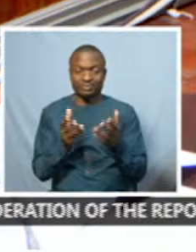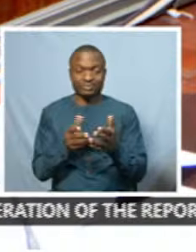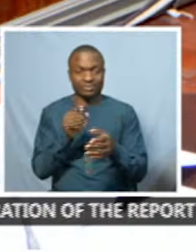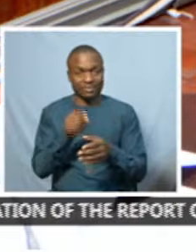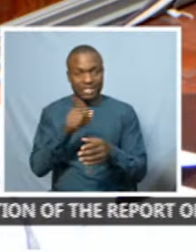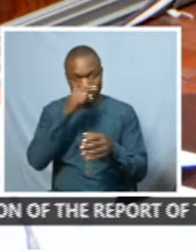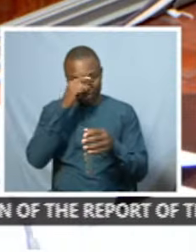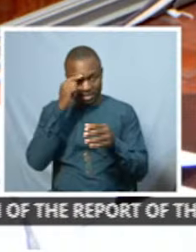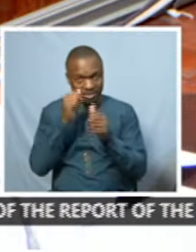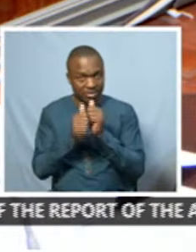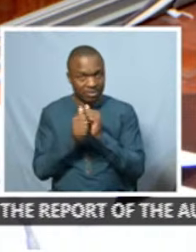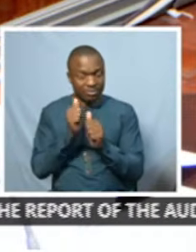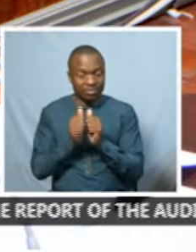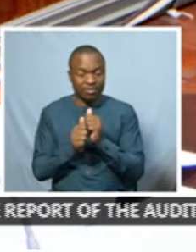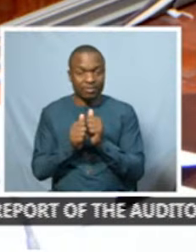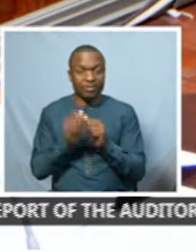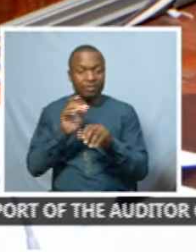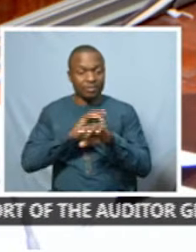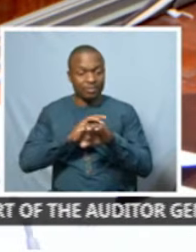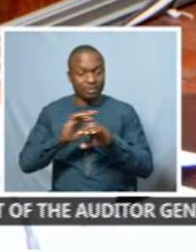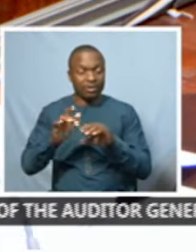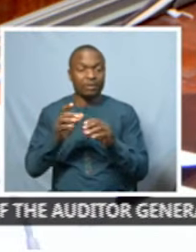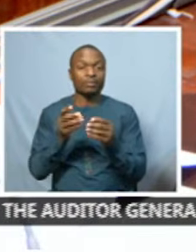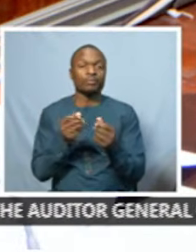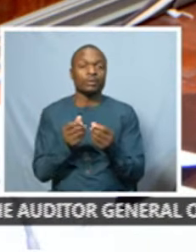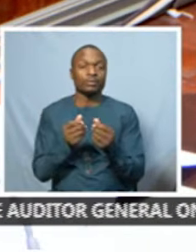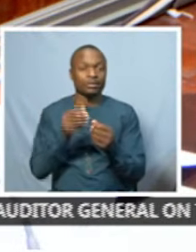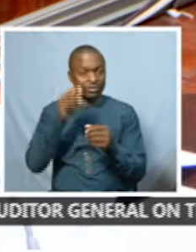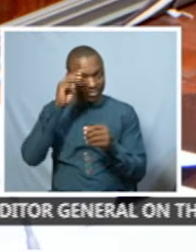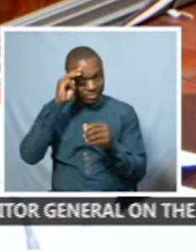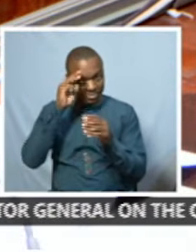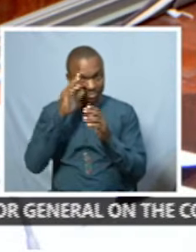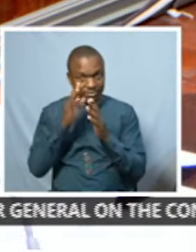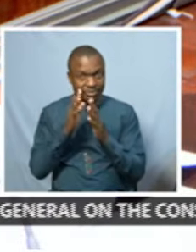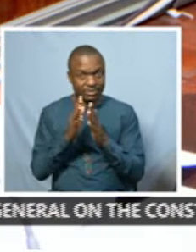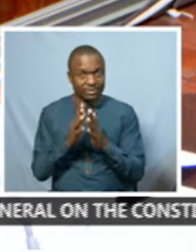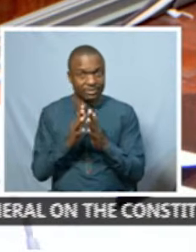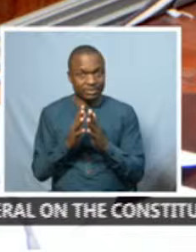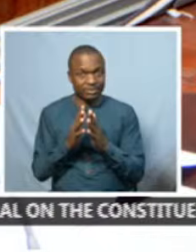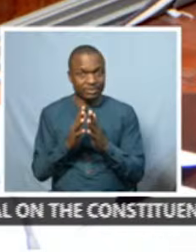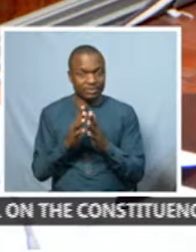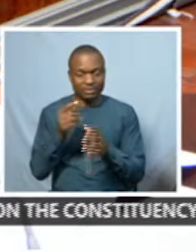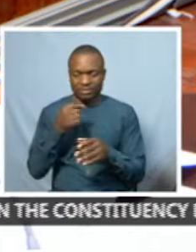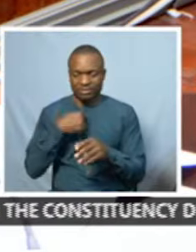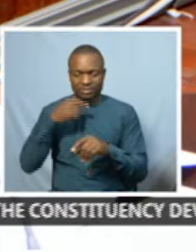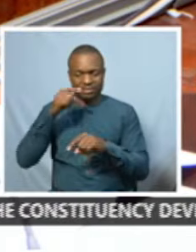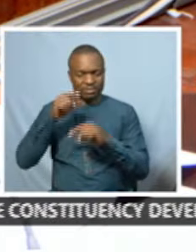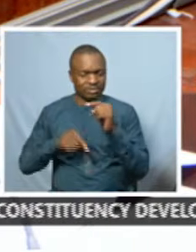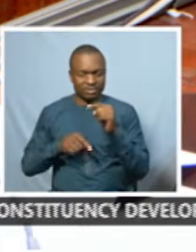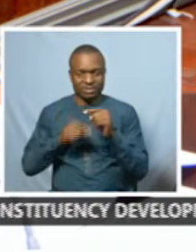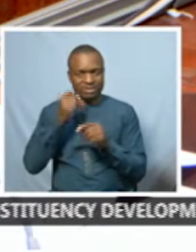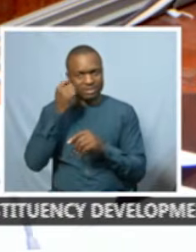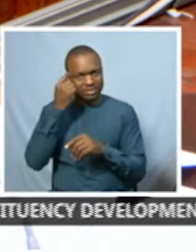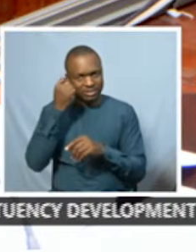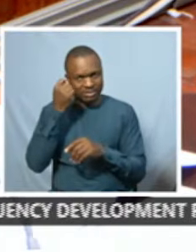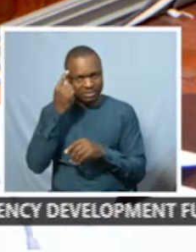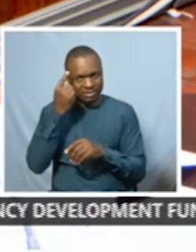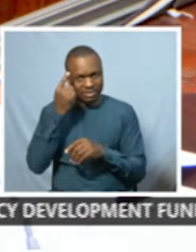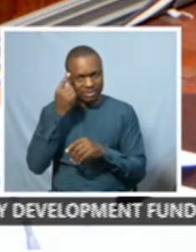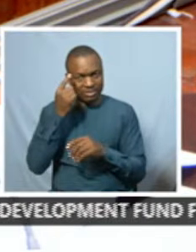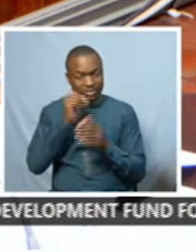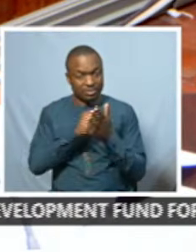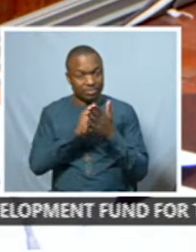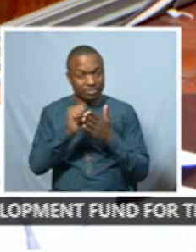is because of lack of funding from the ministry. Then I can't reconcile with the statement that has